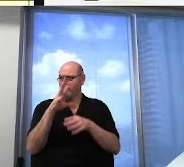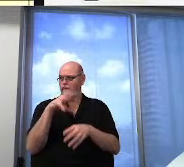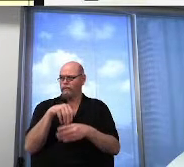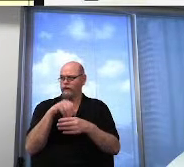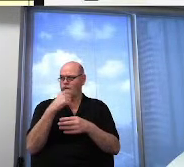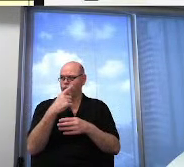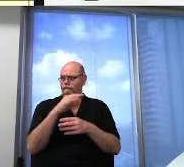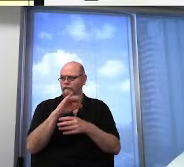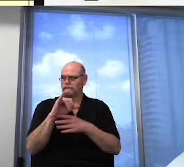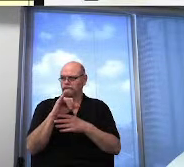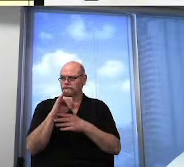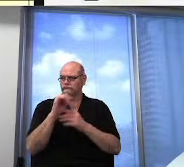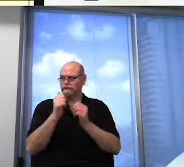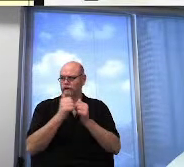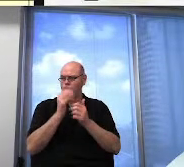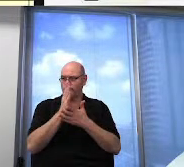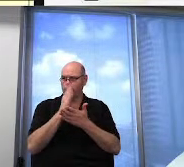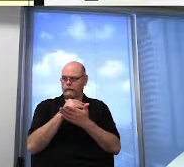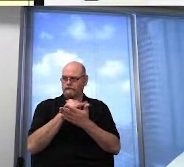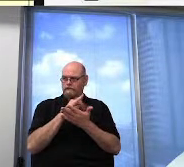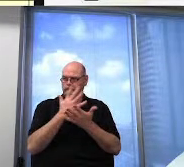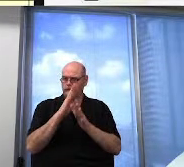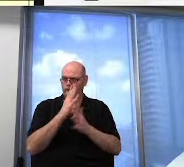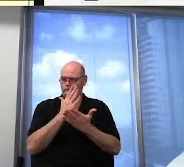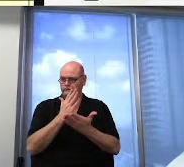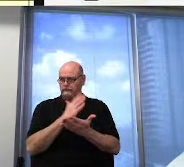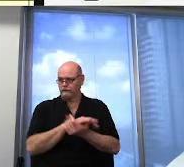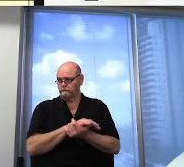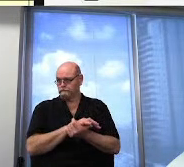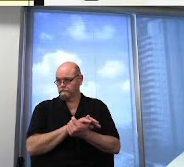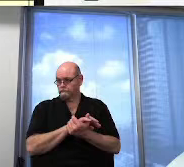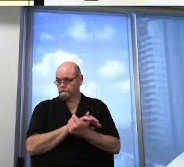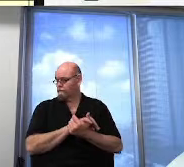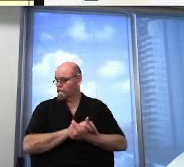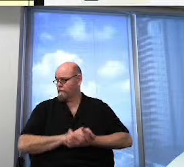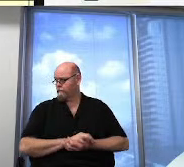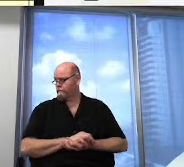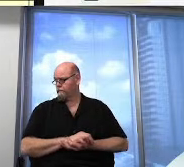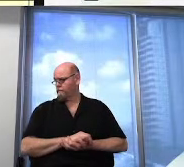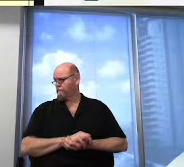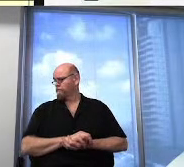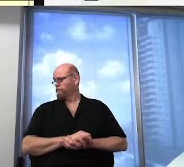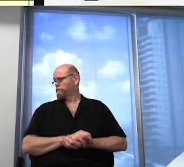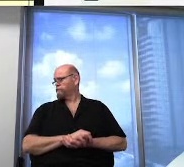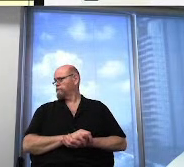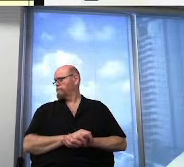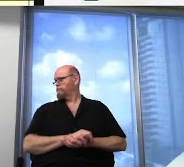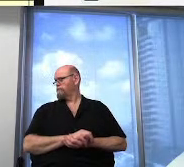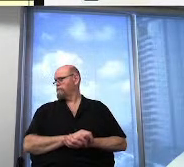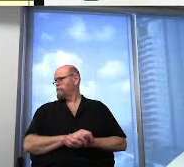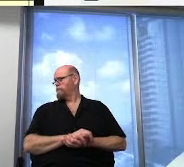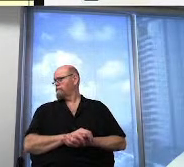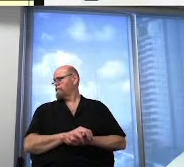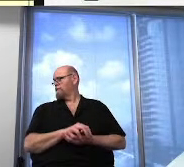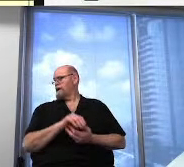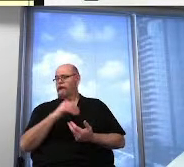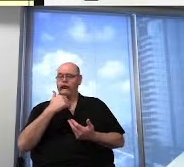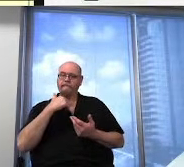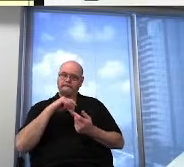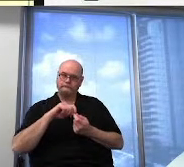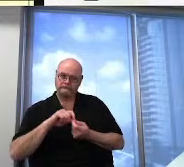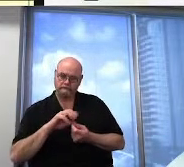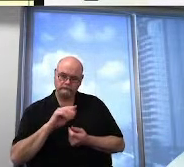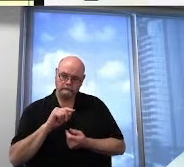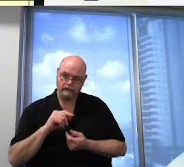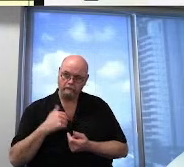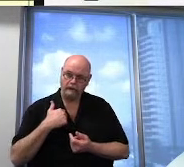within a particular fiscal year with the budget that's been presented to us. Yeah. So Without not having the specific, I'll start. You may